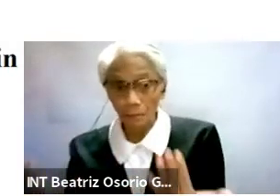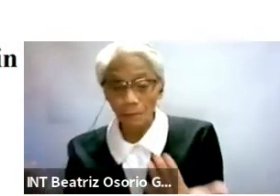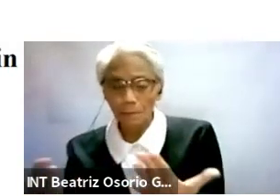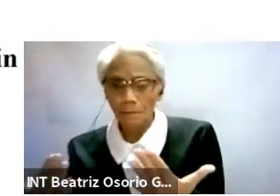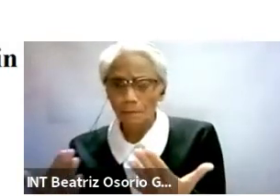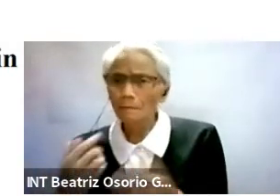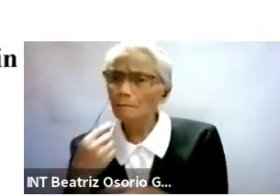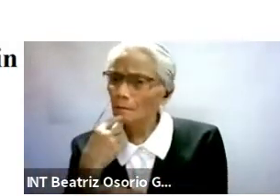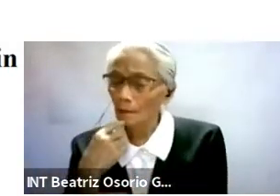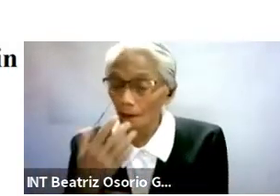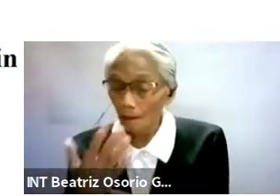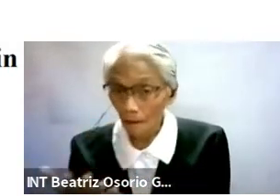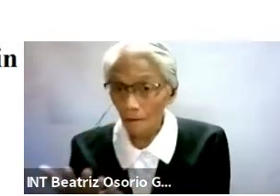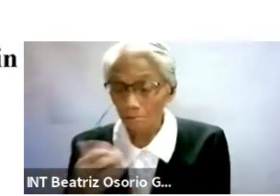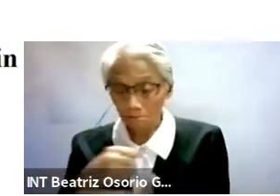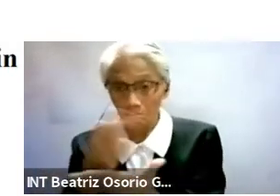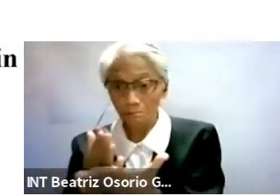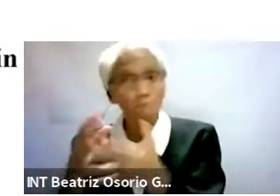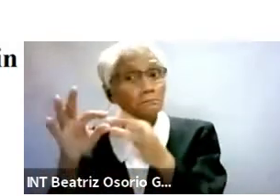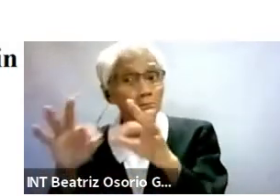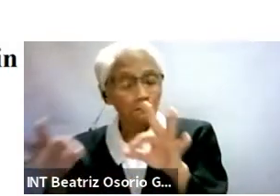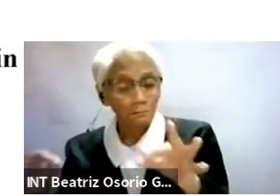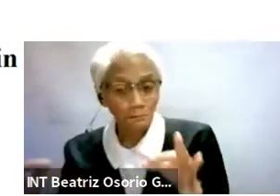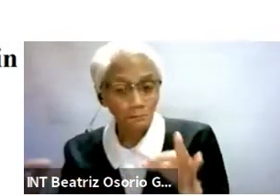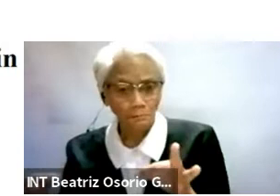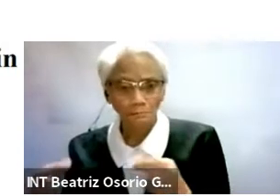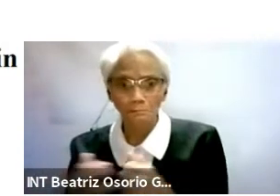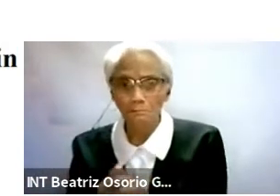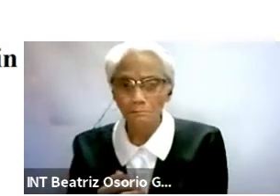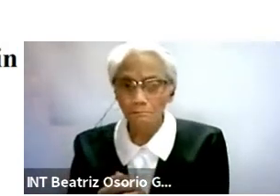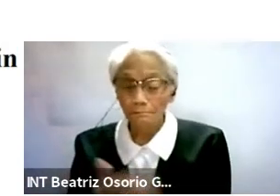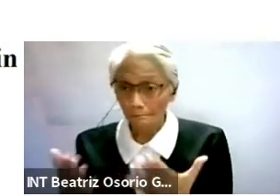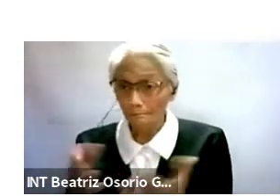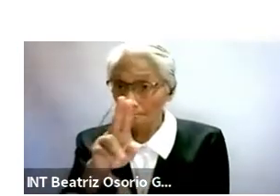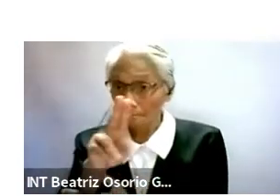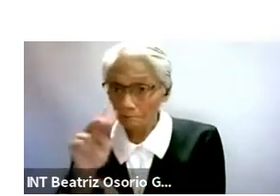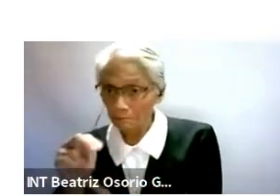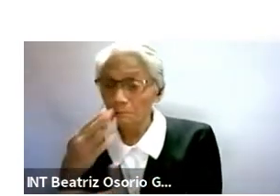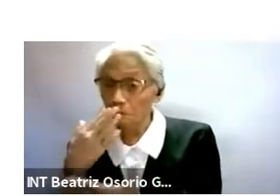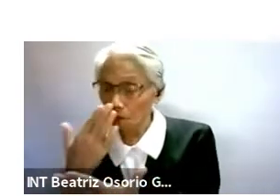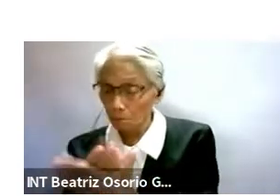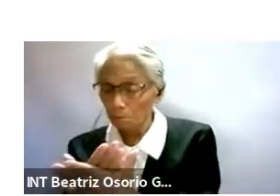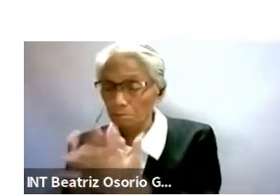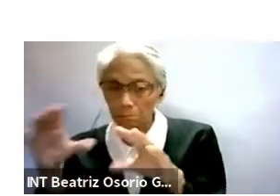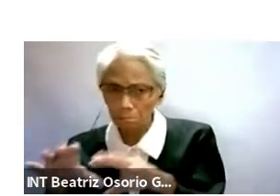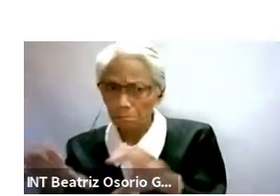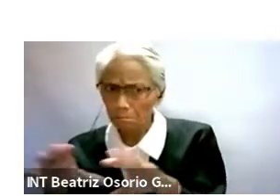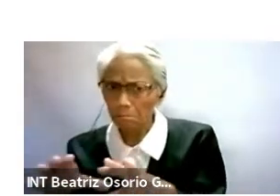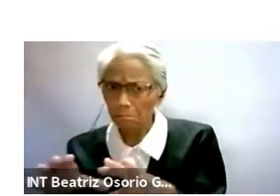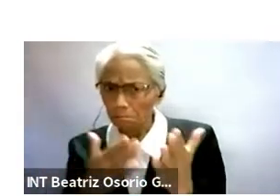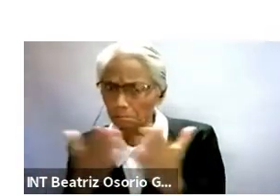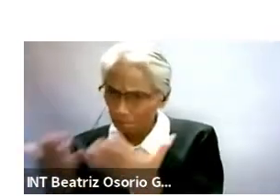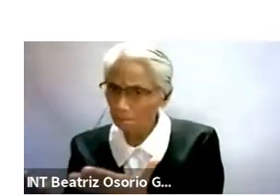somewhat corny statement. Many thanks to CRC Asia and the good work you carry out. Thank you for